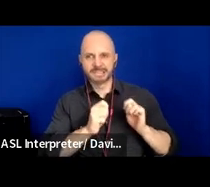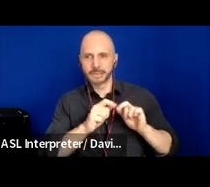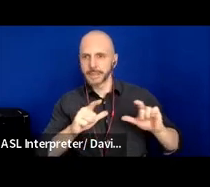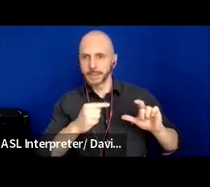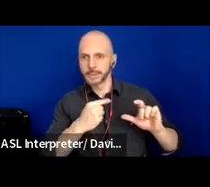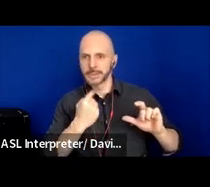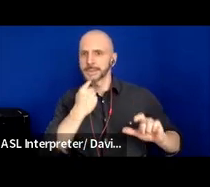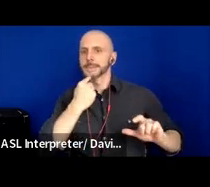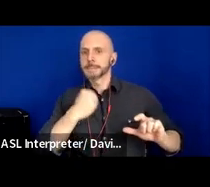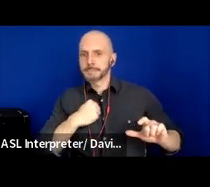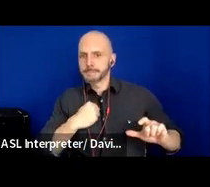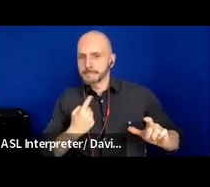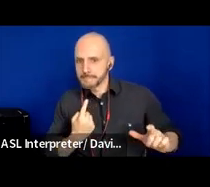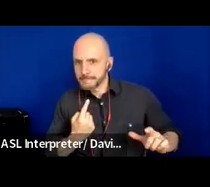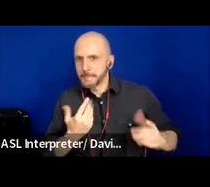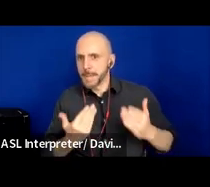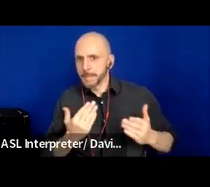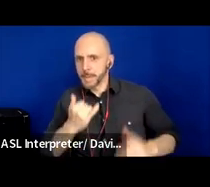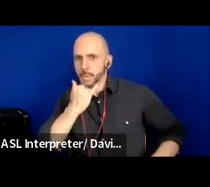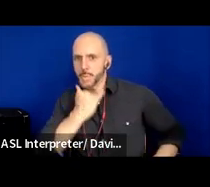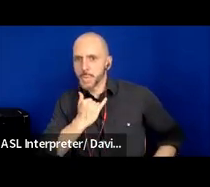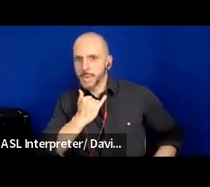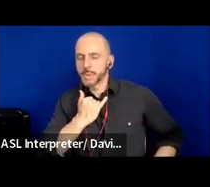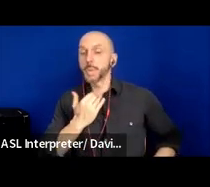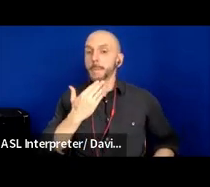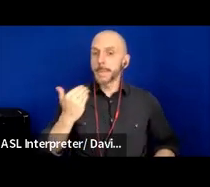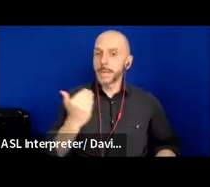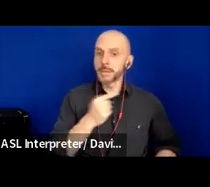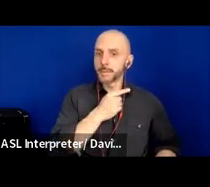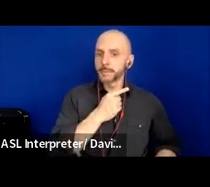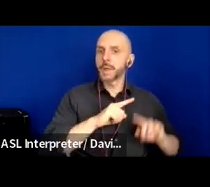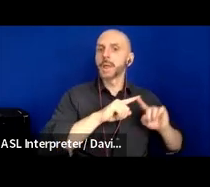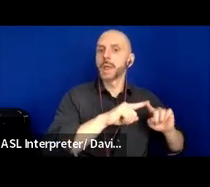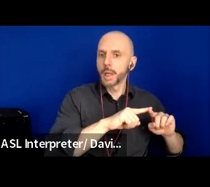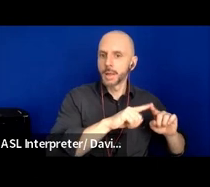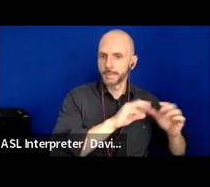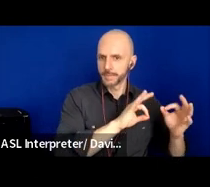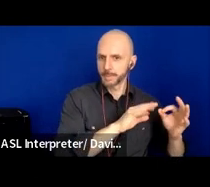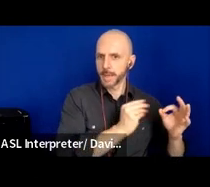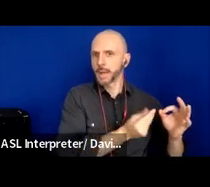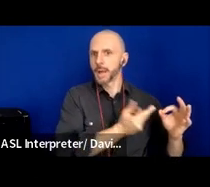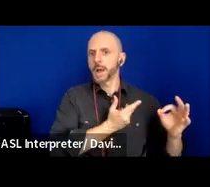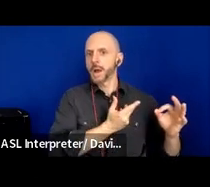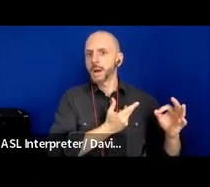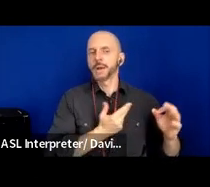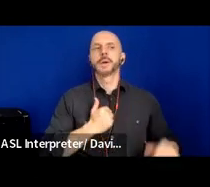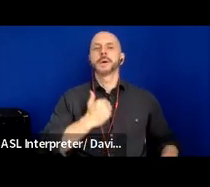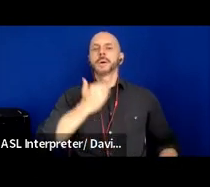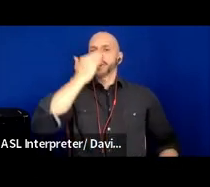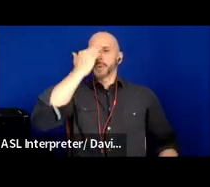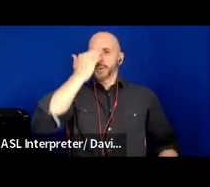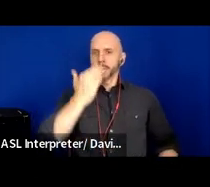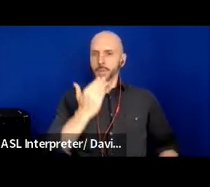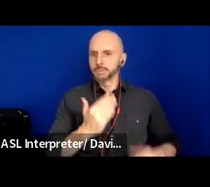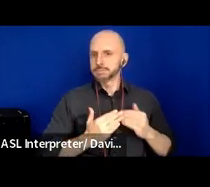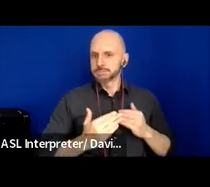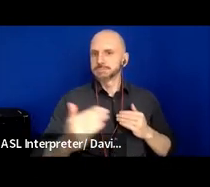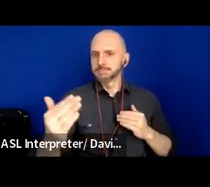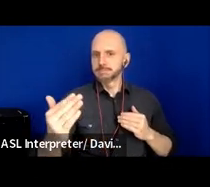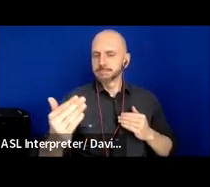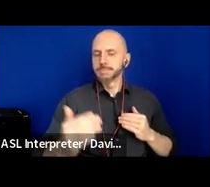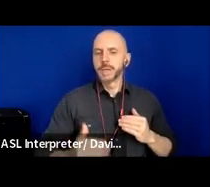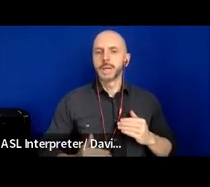even when it might be received in some of the ways that you're describing, because at least you can keep acknowledging that you're trying to